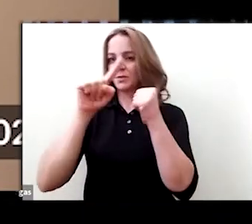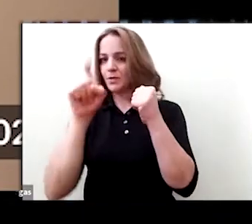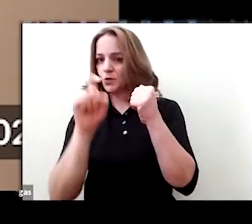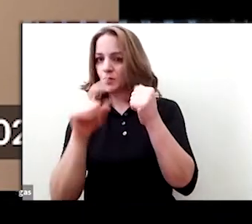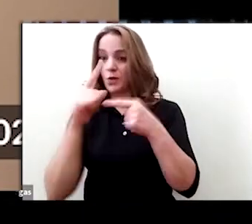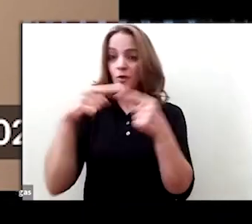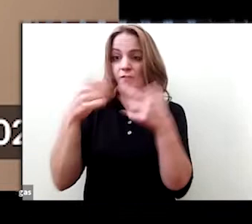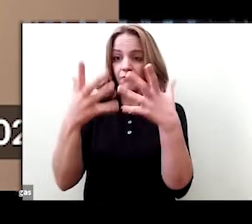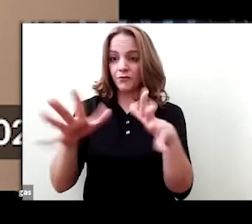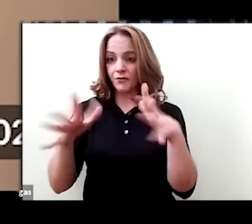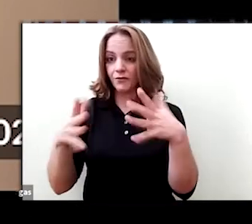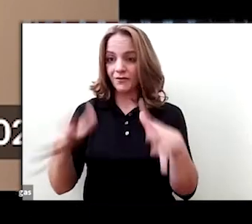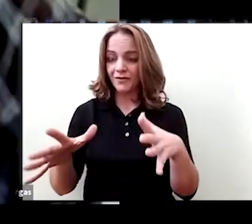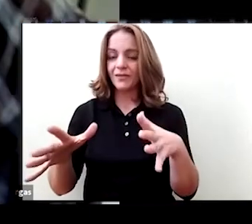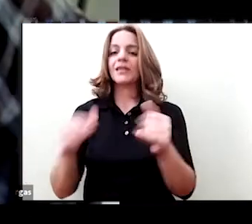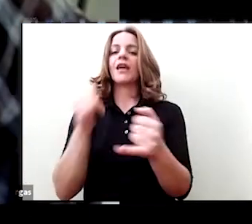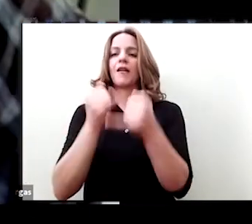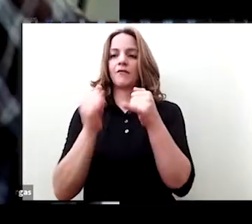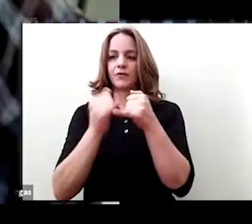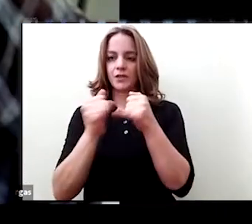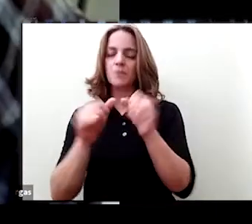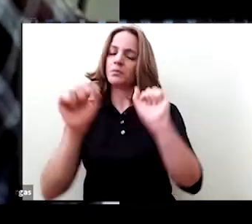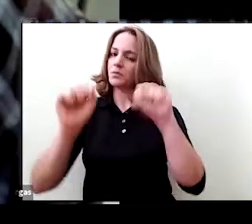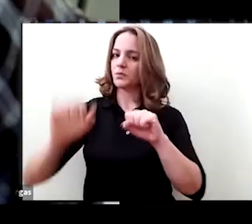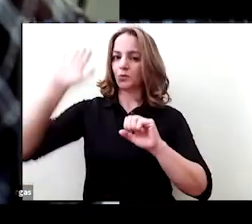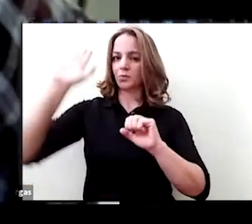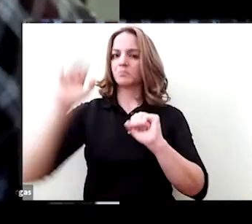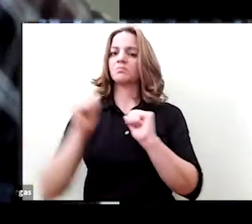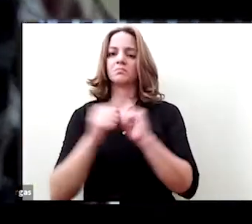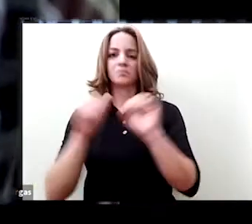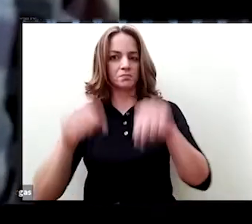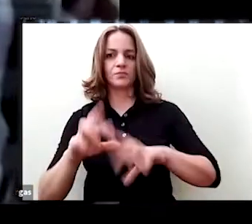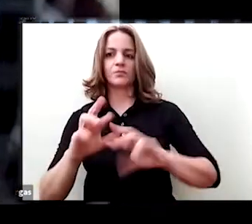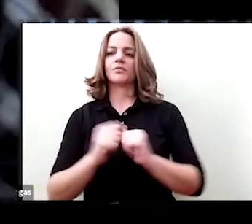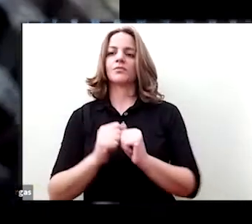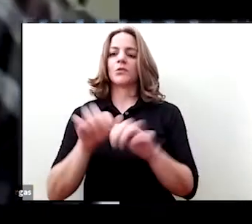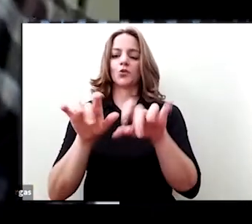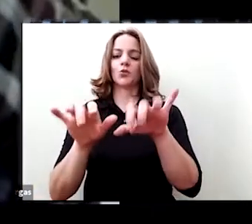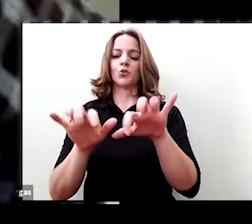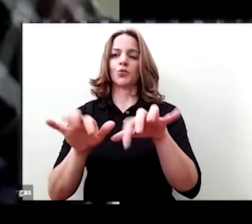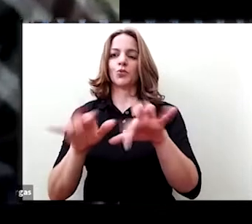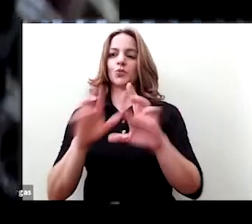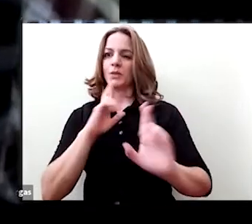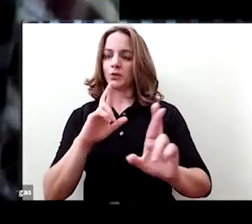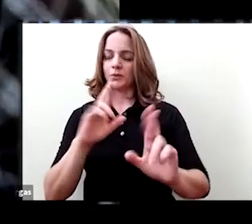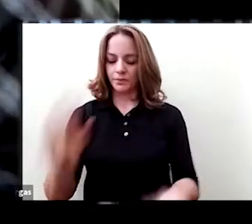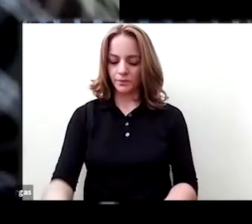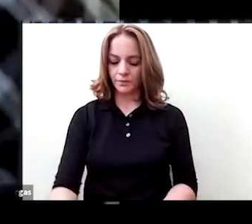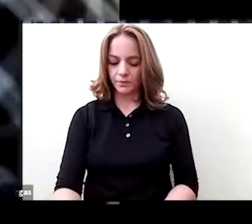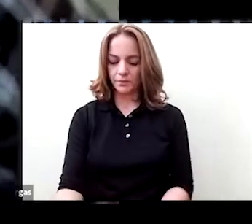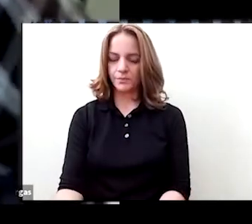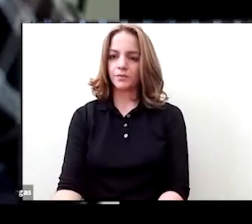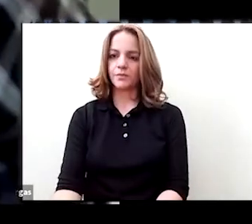hand it off to Aníbal so we could get started. Thank you. Thank you, Saba. And welcome